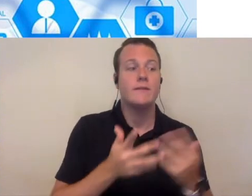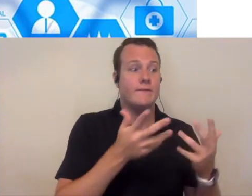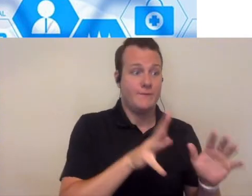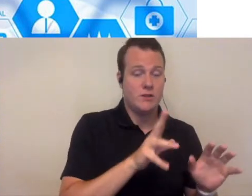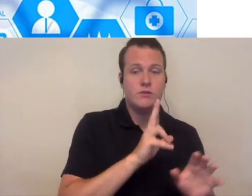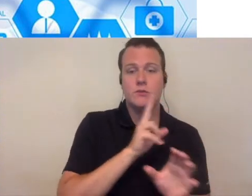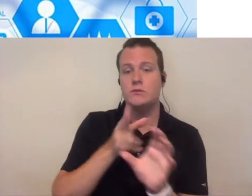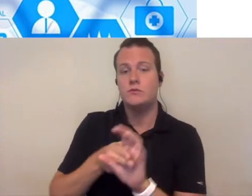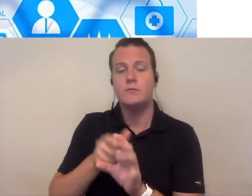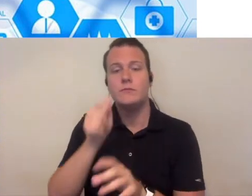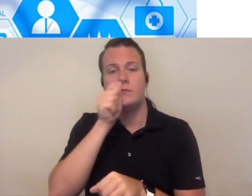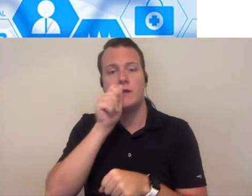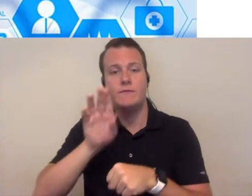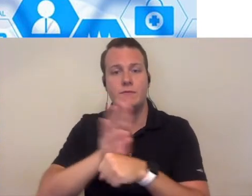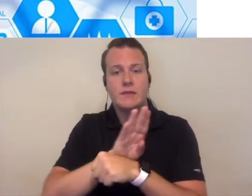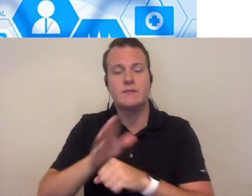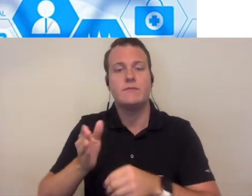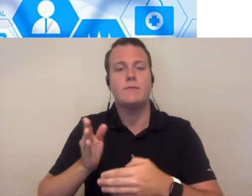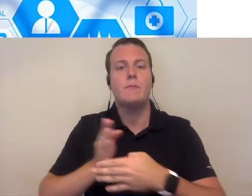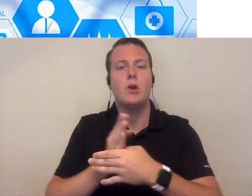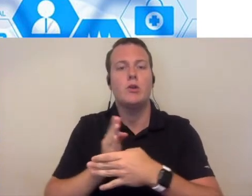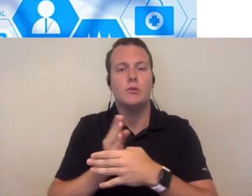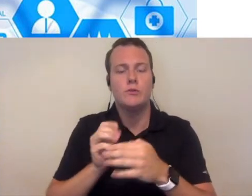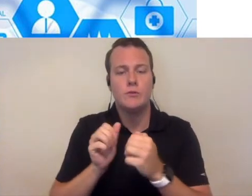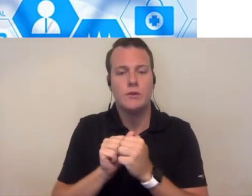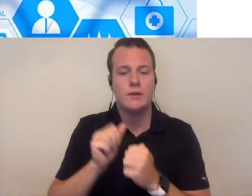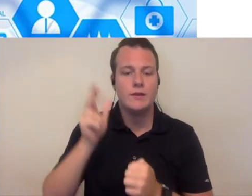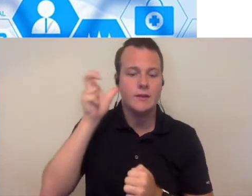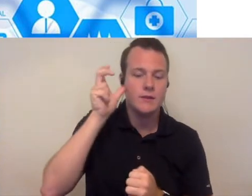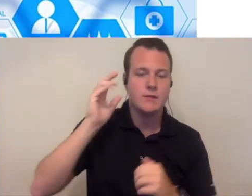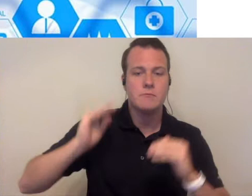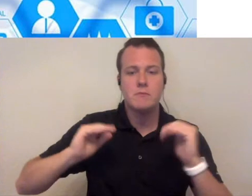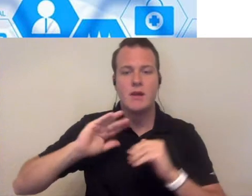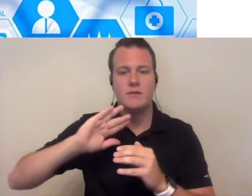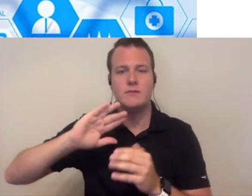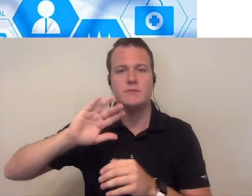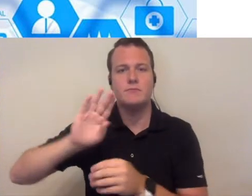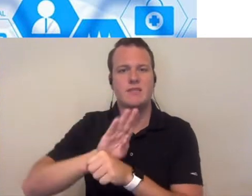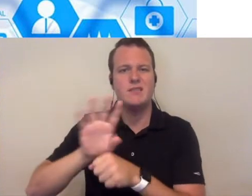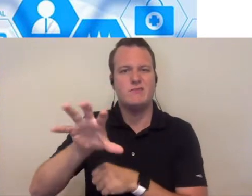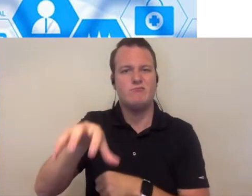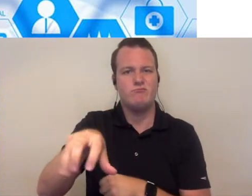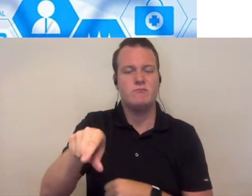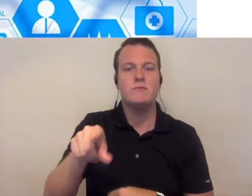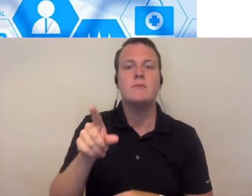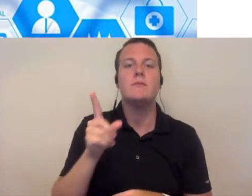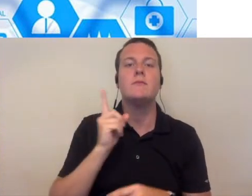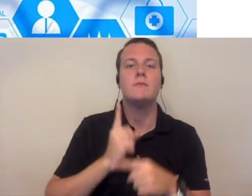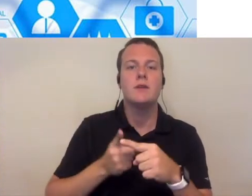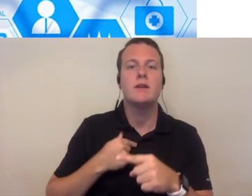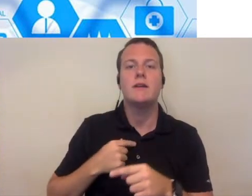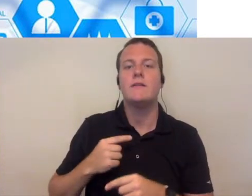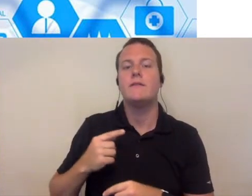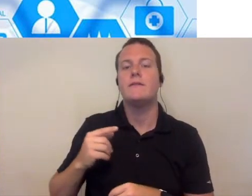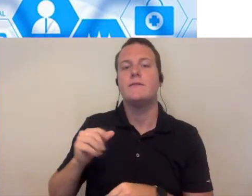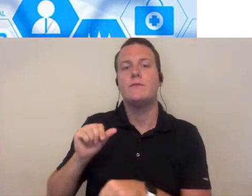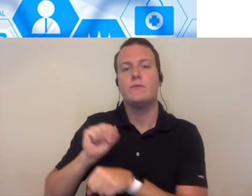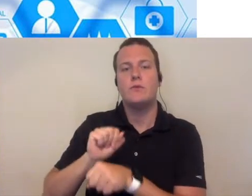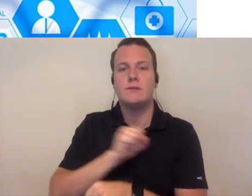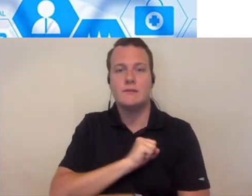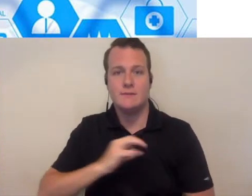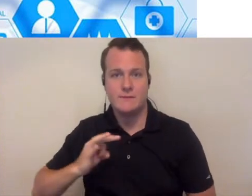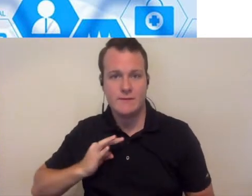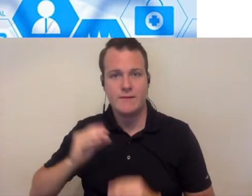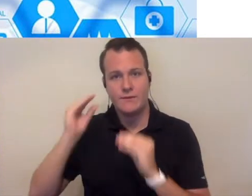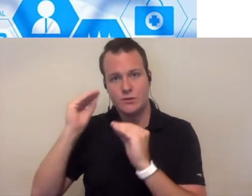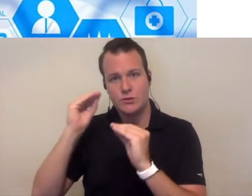sector, where he was partner in a hearing and balance center. At that time, he also had adjunct professor status at